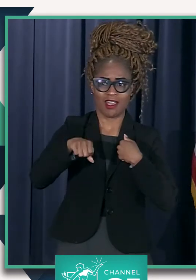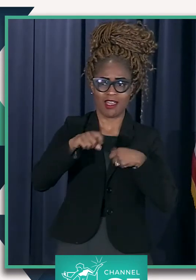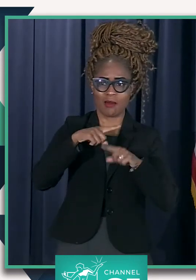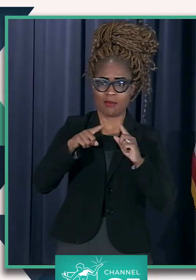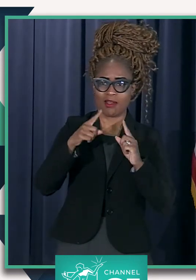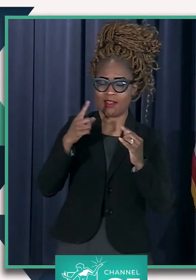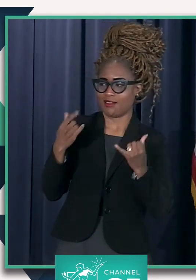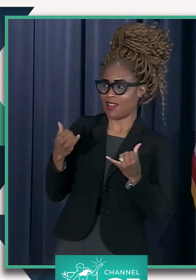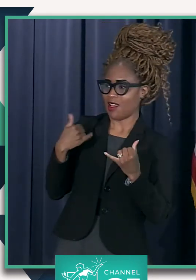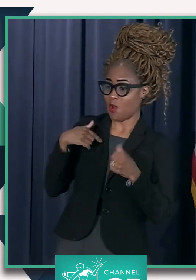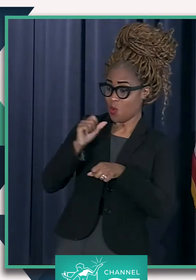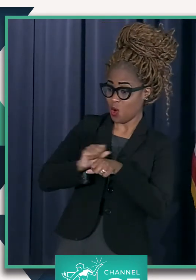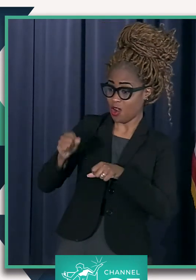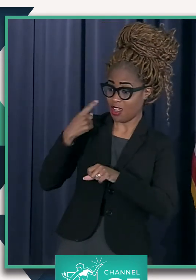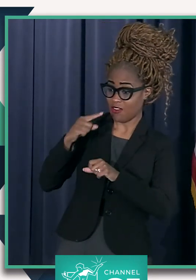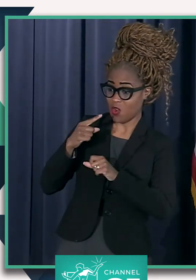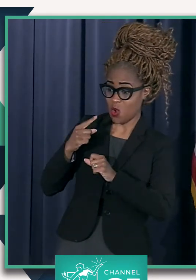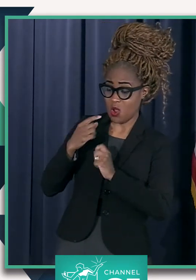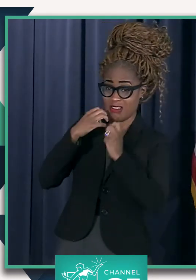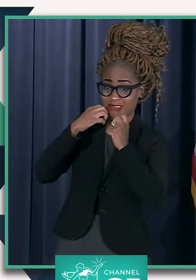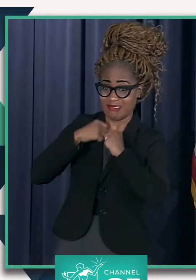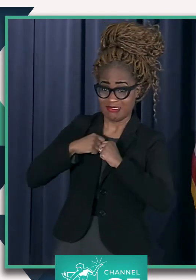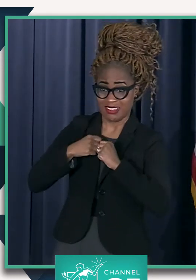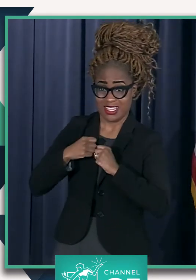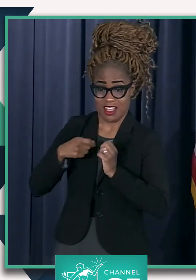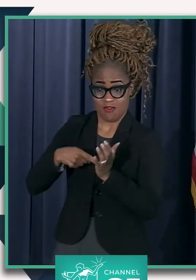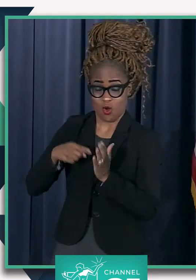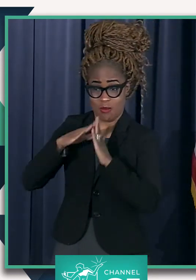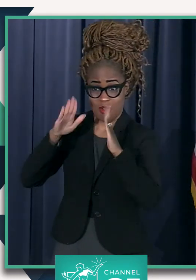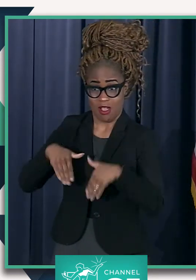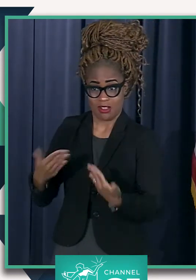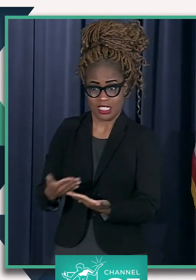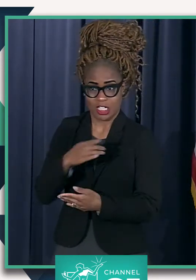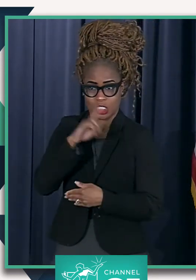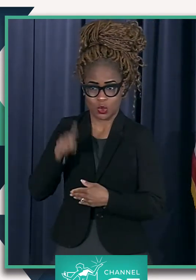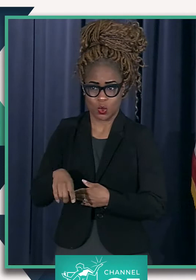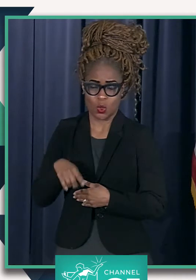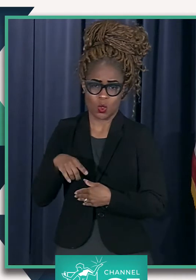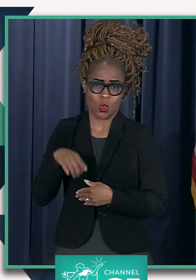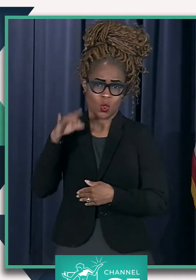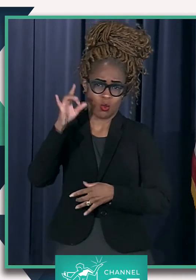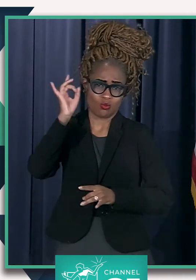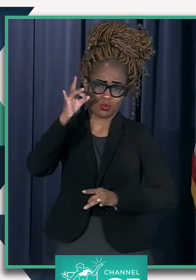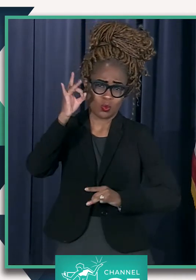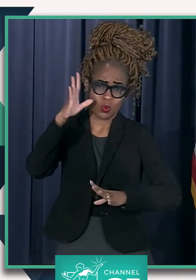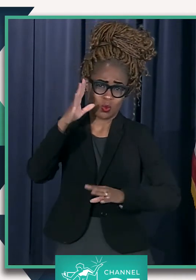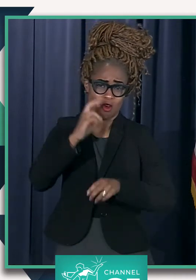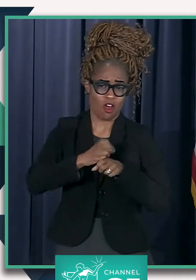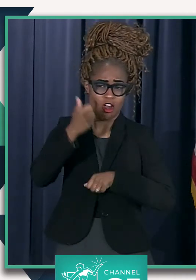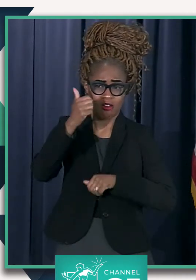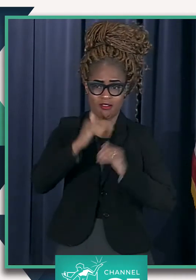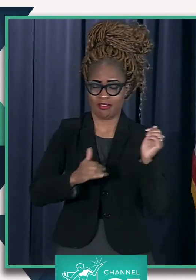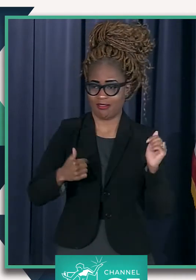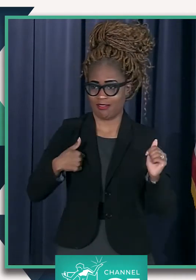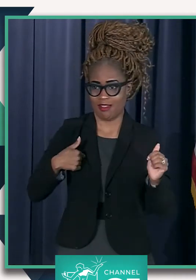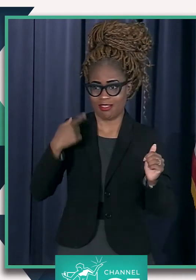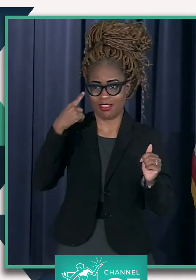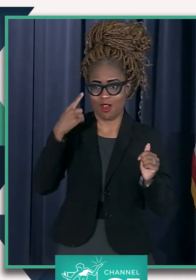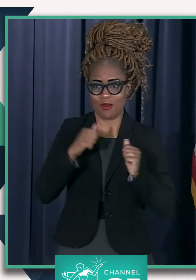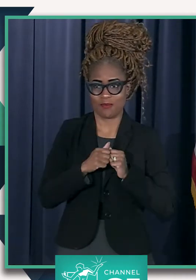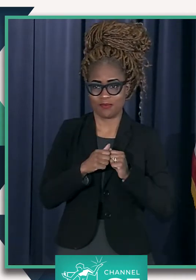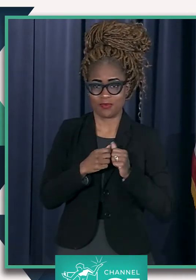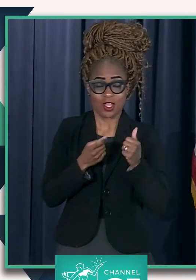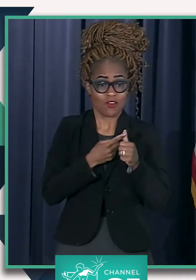to preserve affordable housing here in Detroit has been difficult beyond anything I imagined. First, real